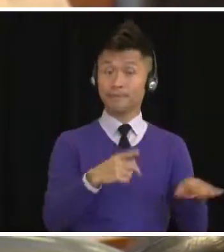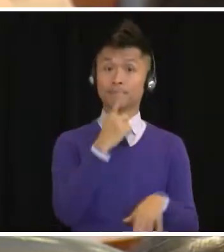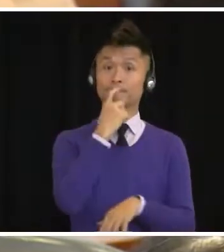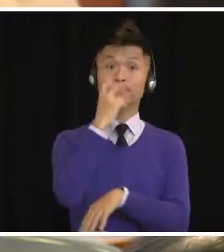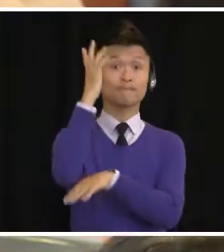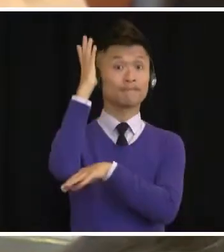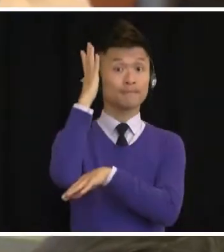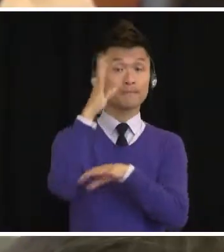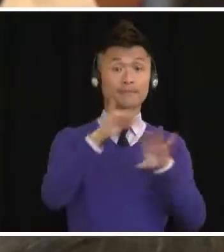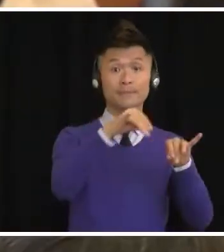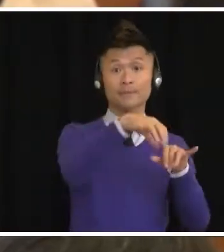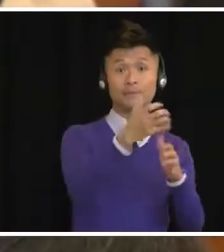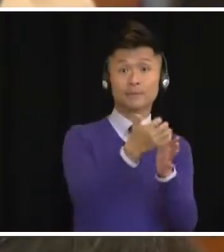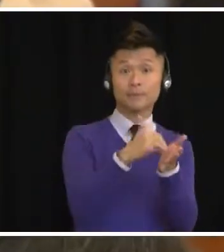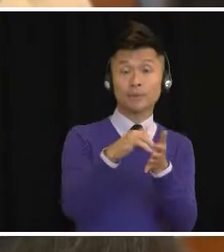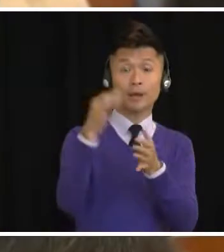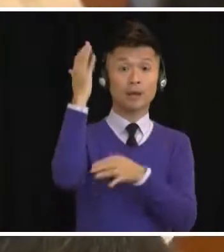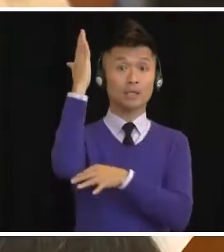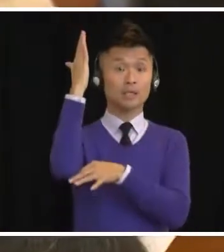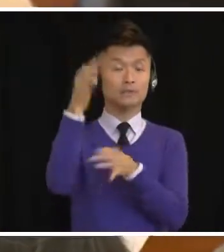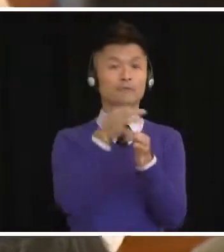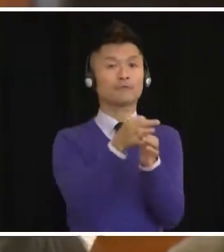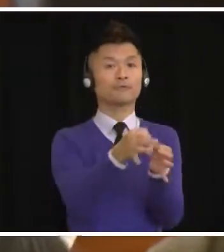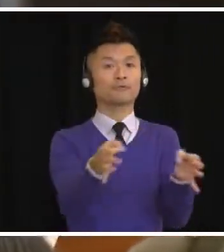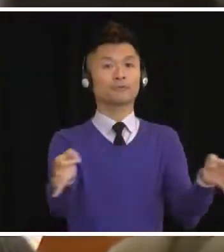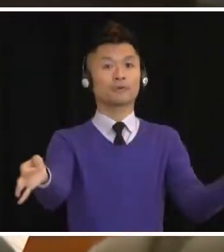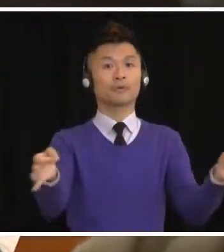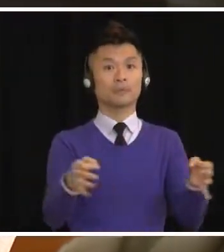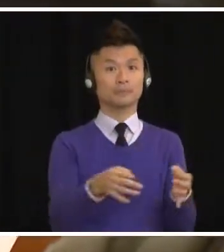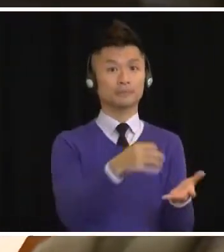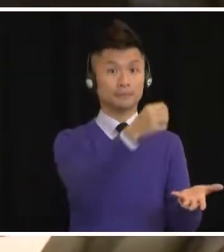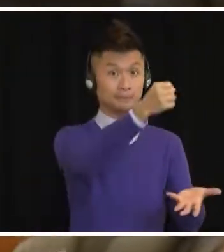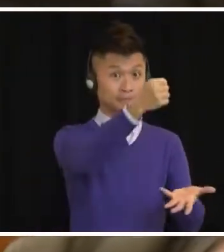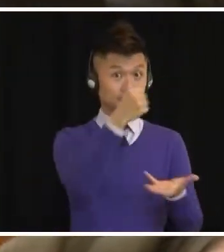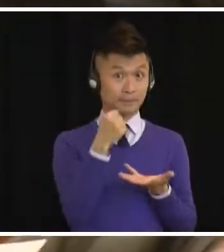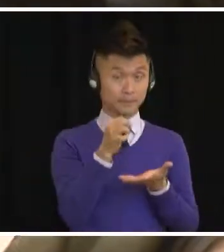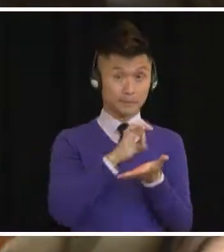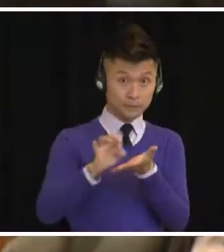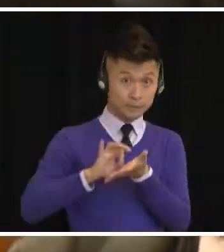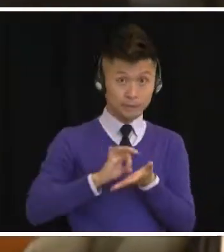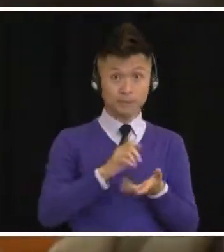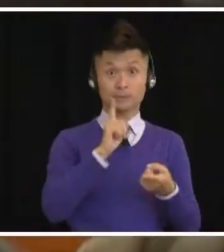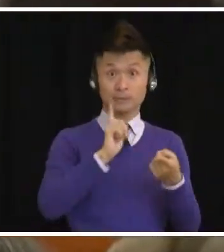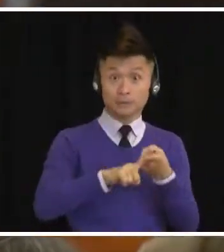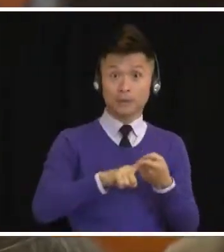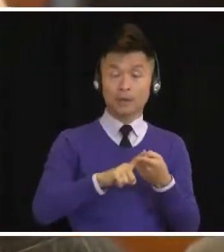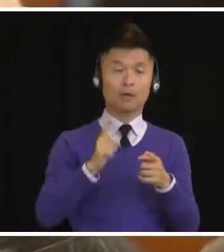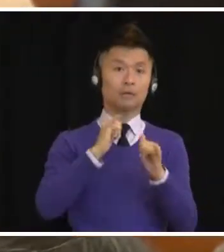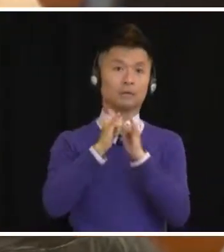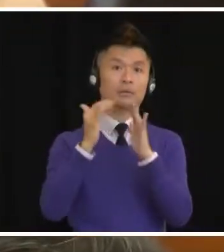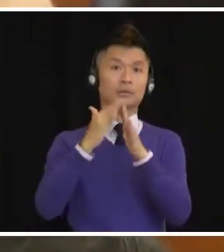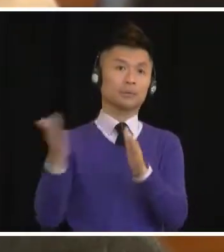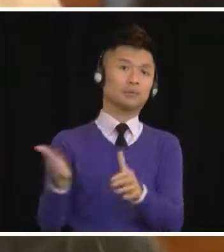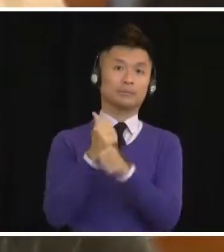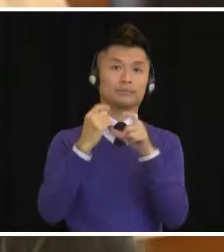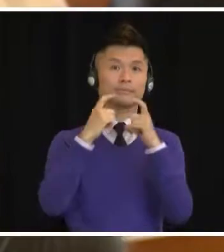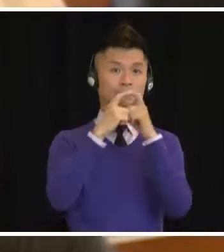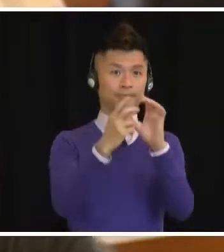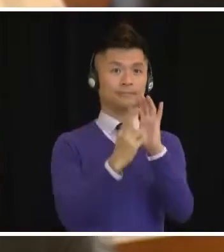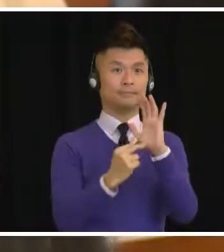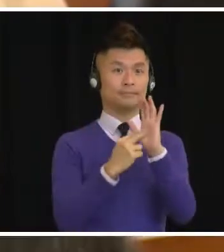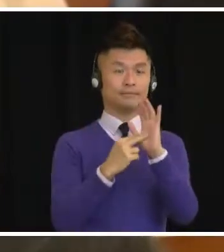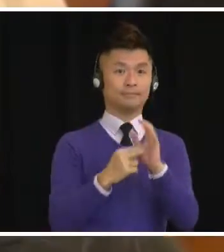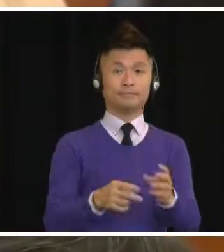children? And is the central government monitoring the allocation